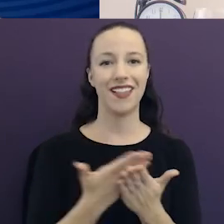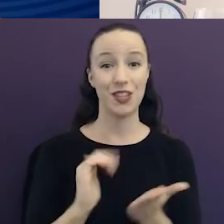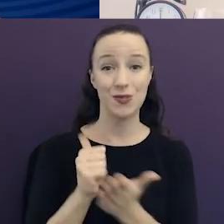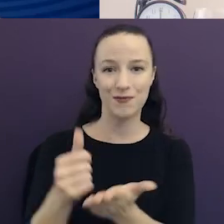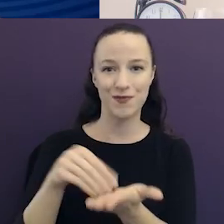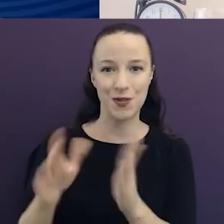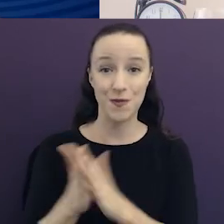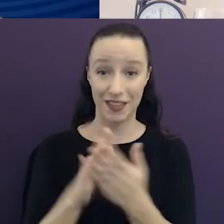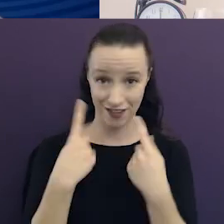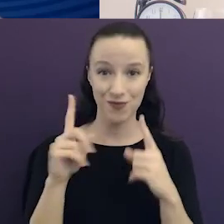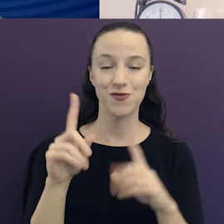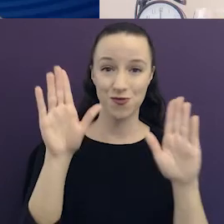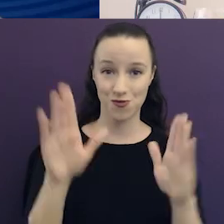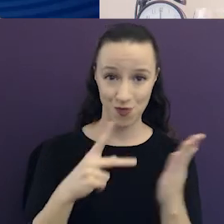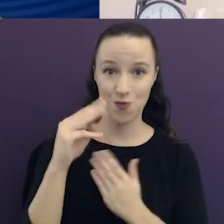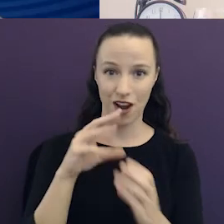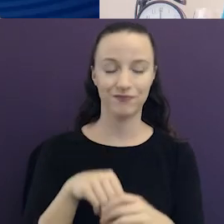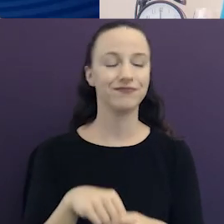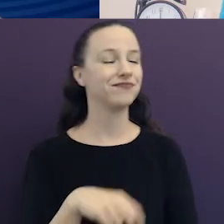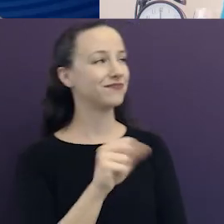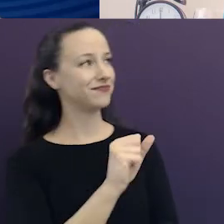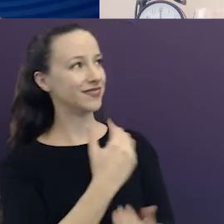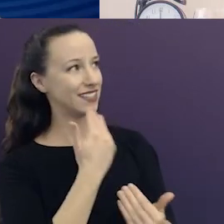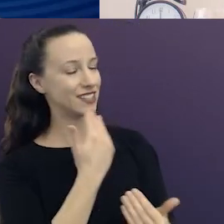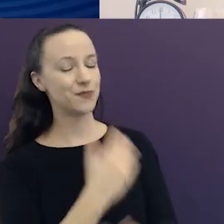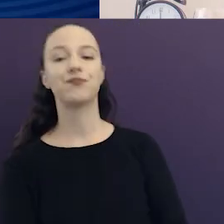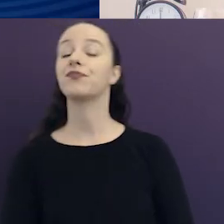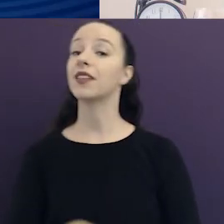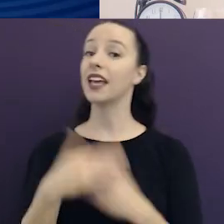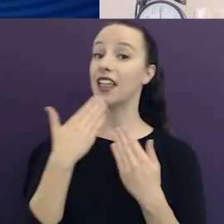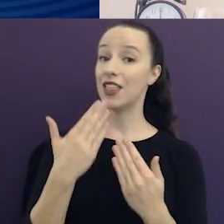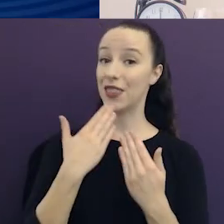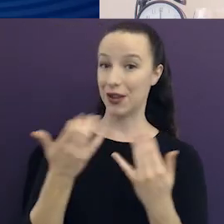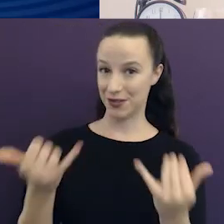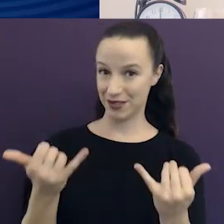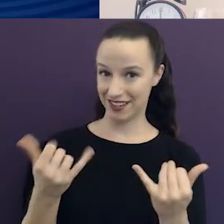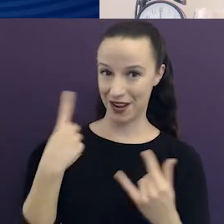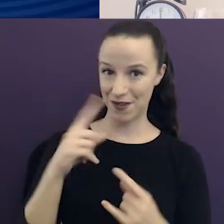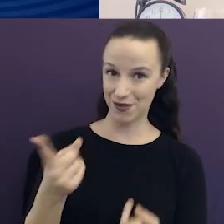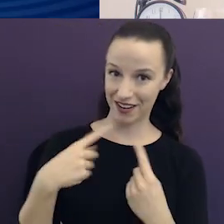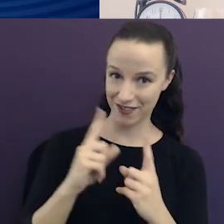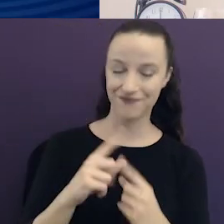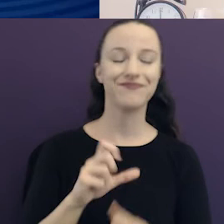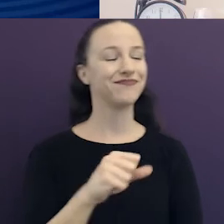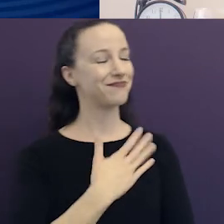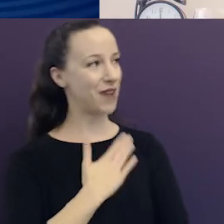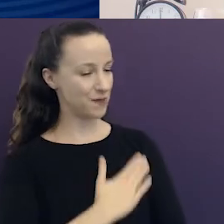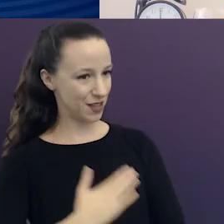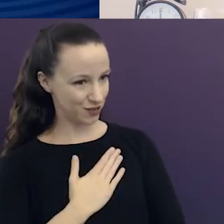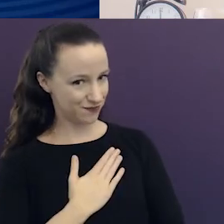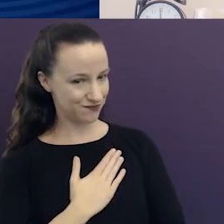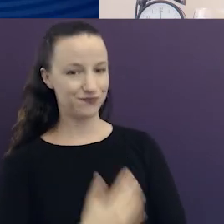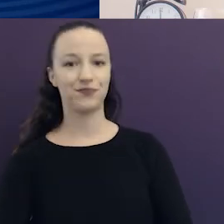you be successful. So definitely a great program to be in. Yes, thank you. Yeah. So thank you for the interview. Yes, you're welcome.